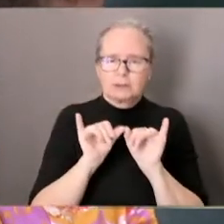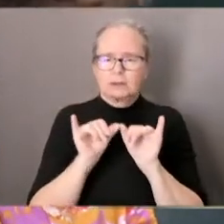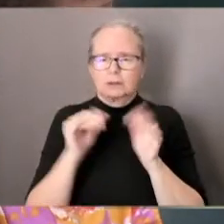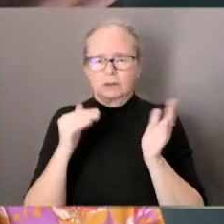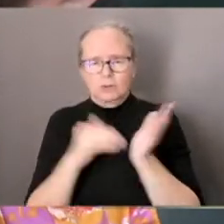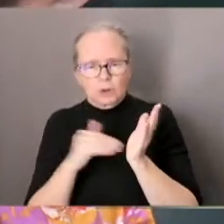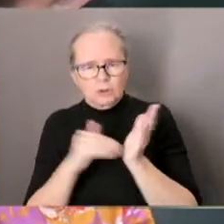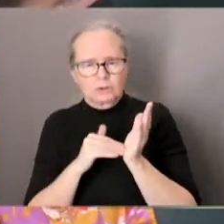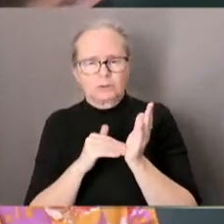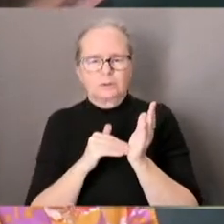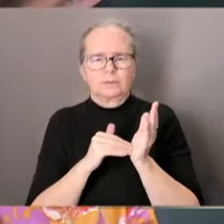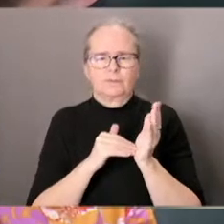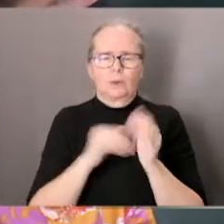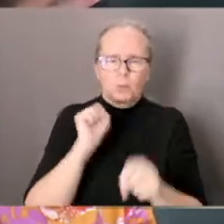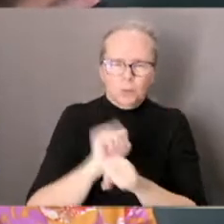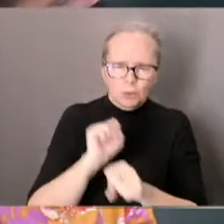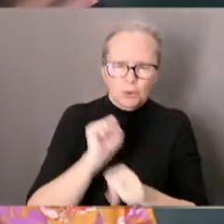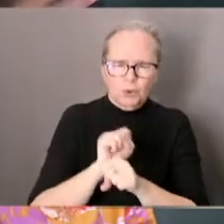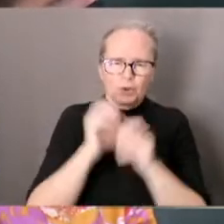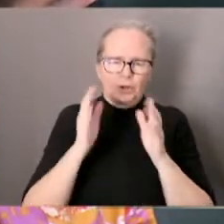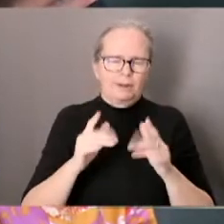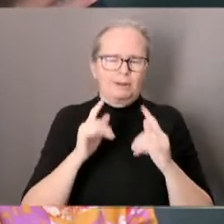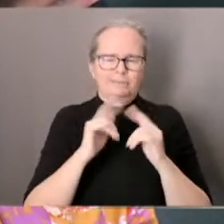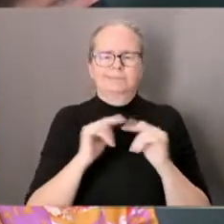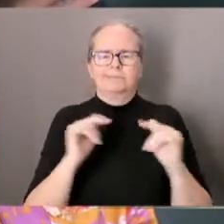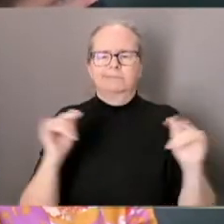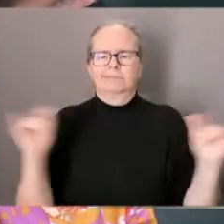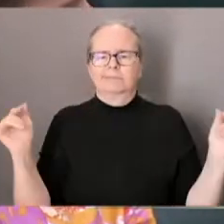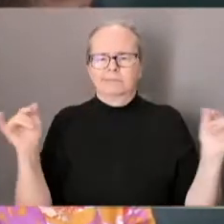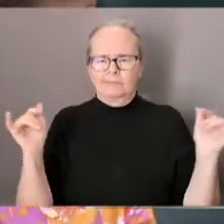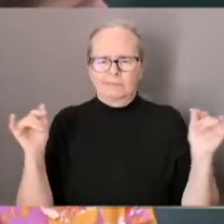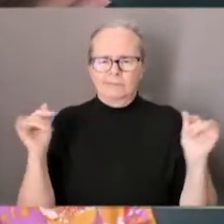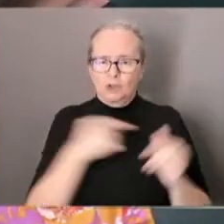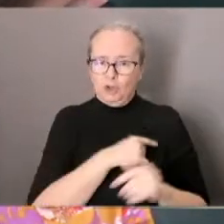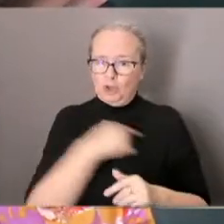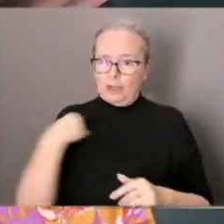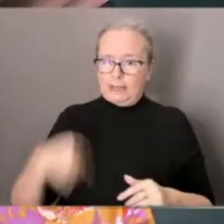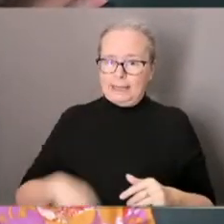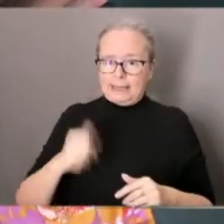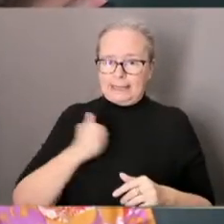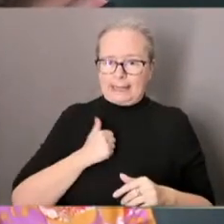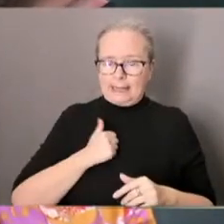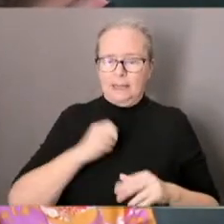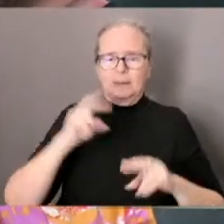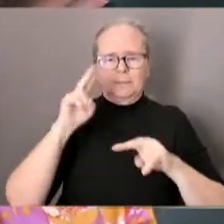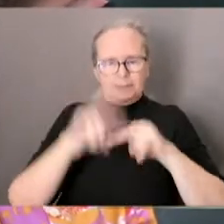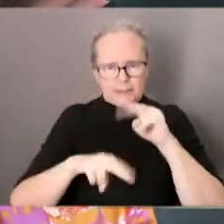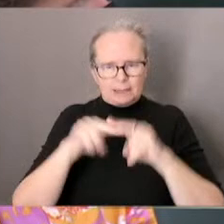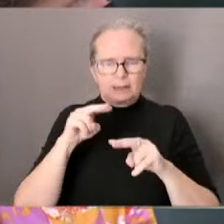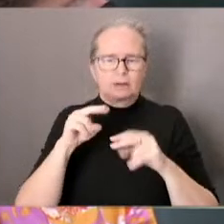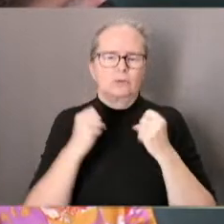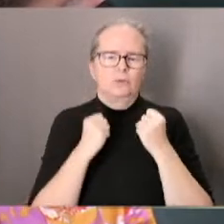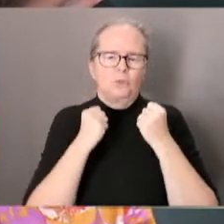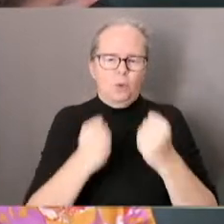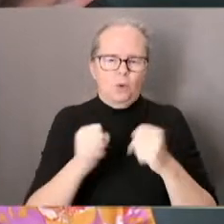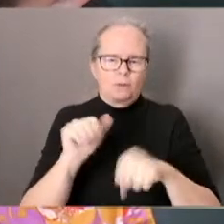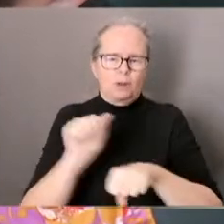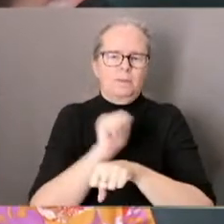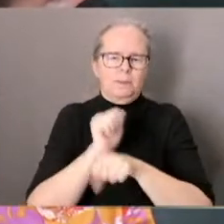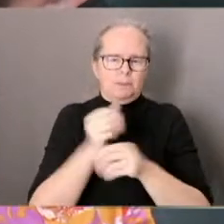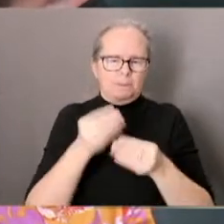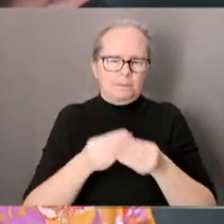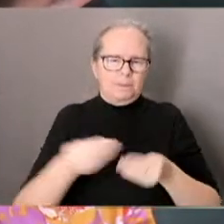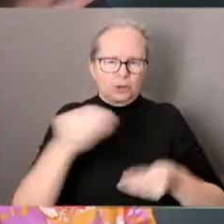and so much more Chinese Canadians have helped build the Alberta we know today and play a key role in shaping Alberta's social economic and cultural